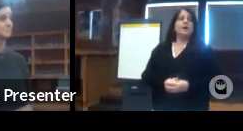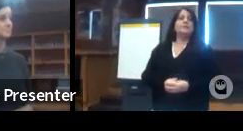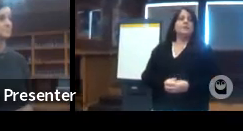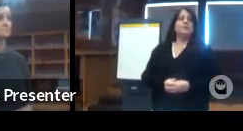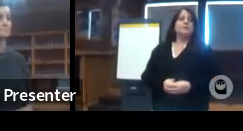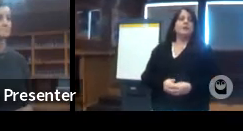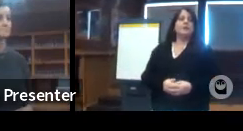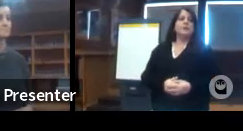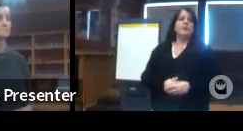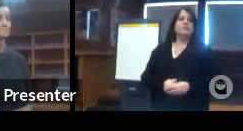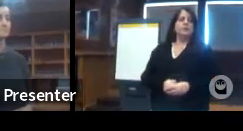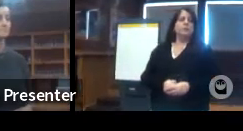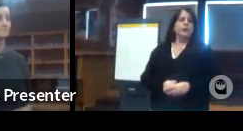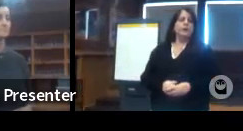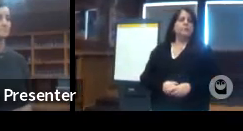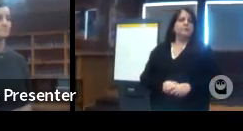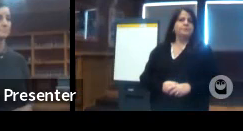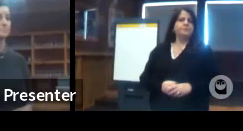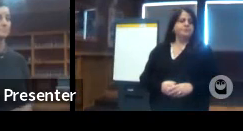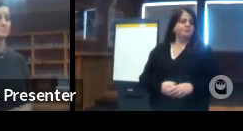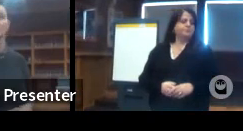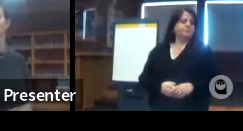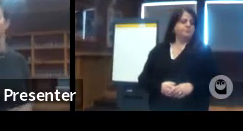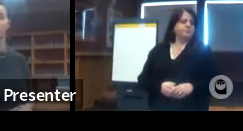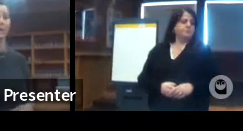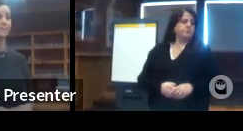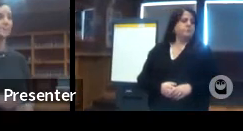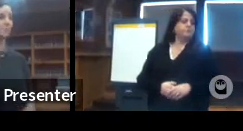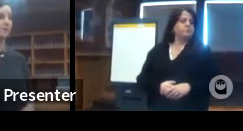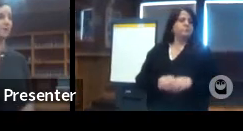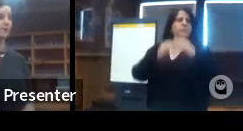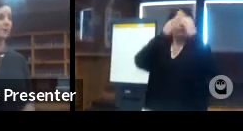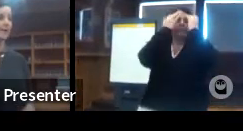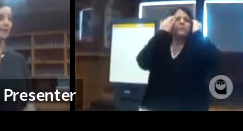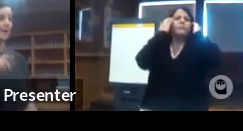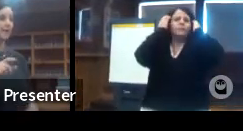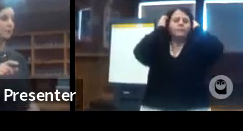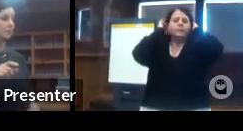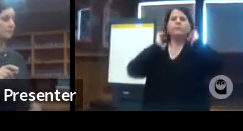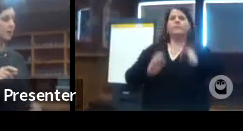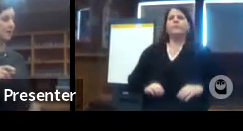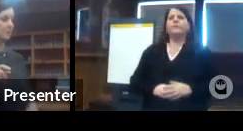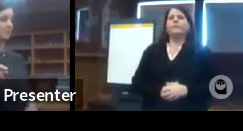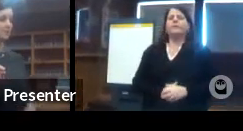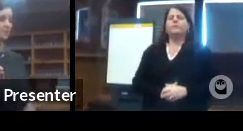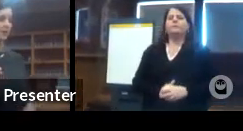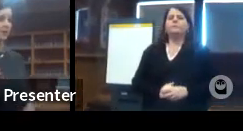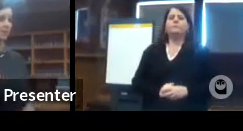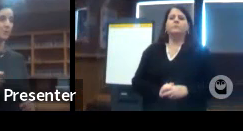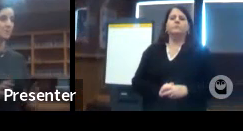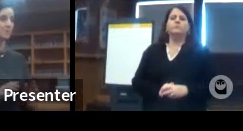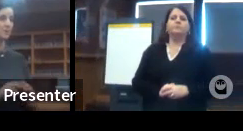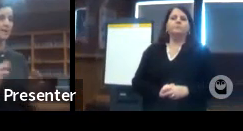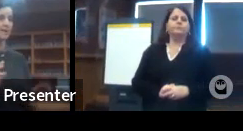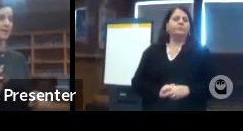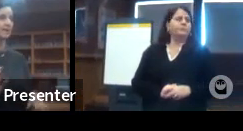can express information in a meaningful way. Okay, so we are gonna go ahead, and Maddie will break everyone into their